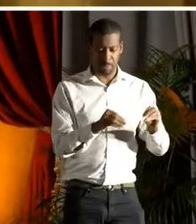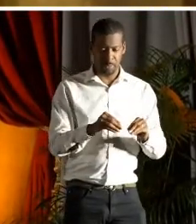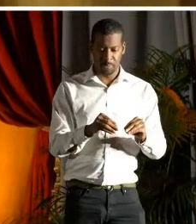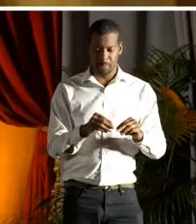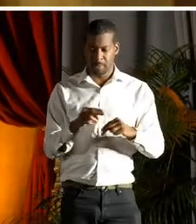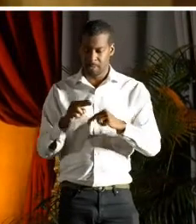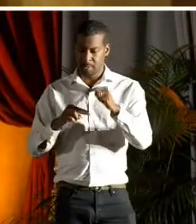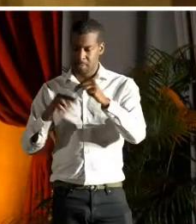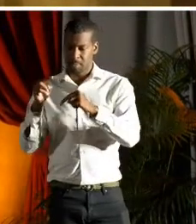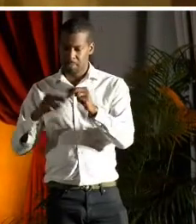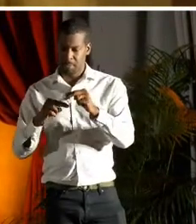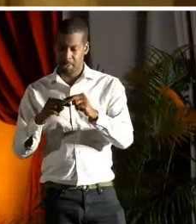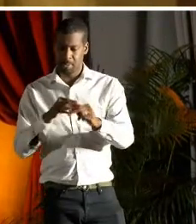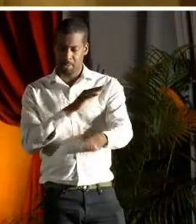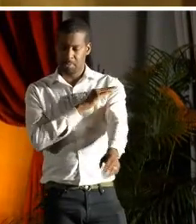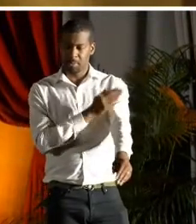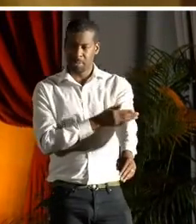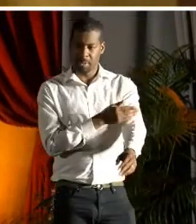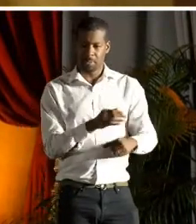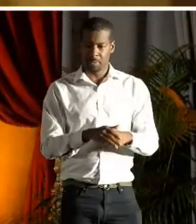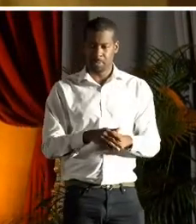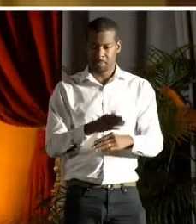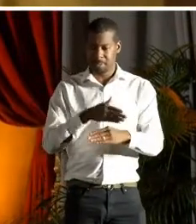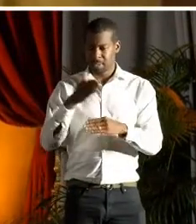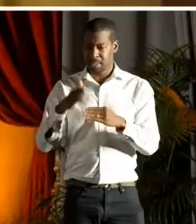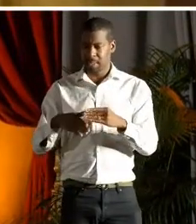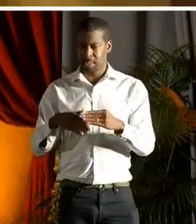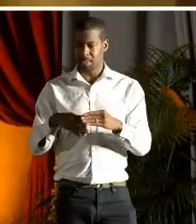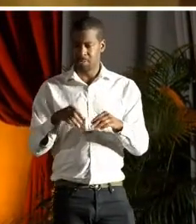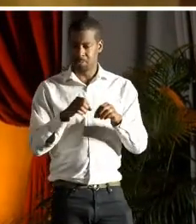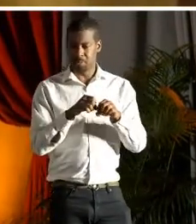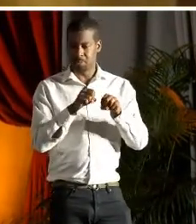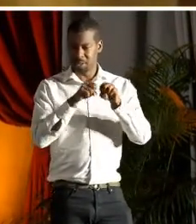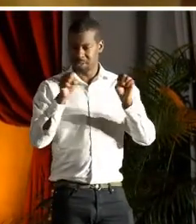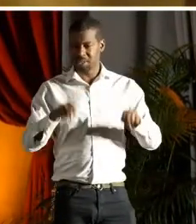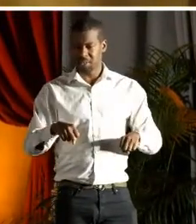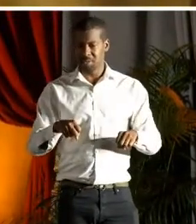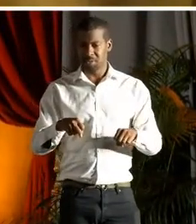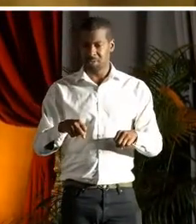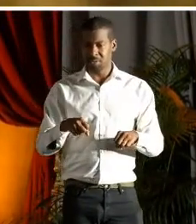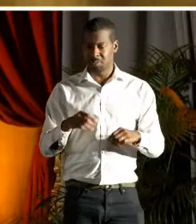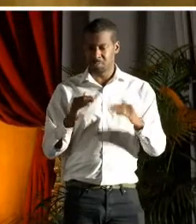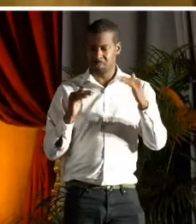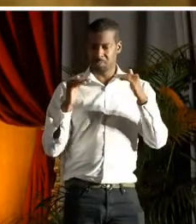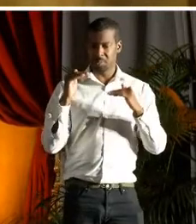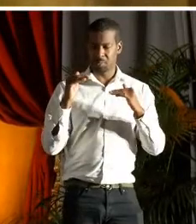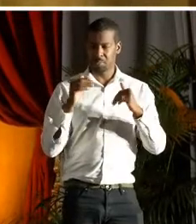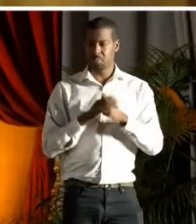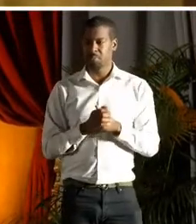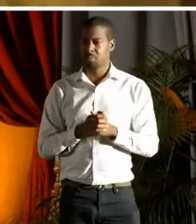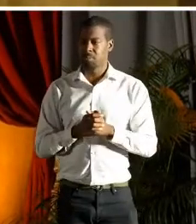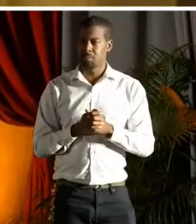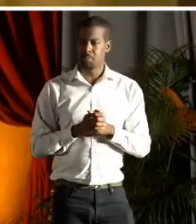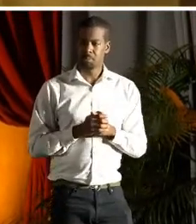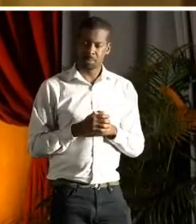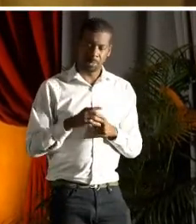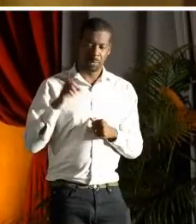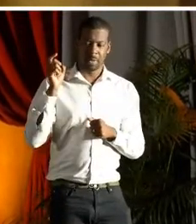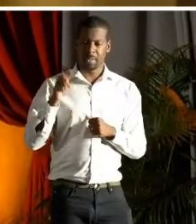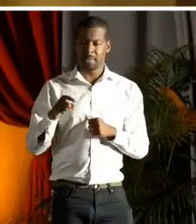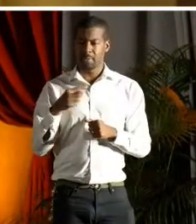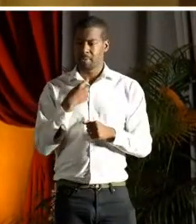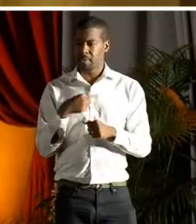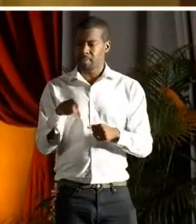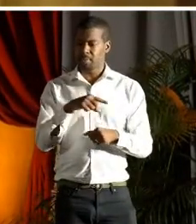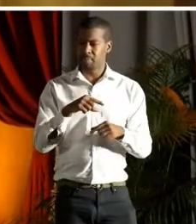power in order to end structural racism. And that power has got to be grounded in movement. And when I looked